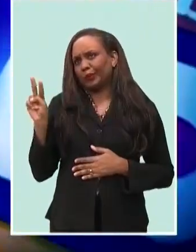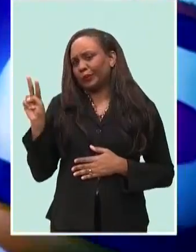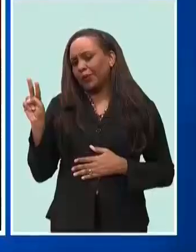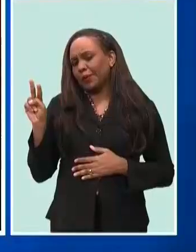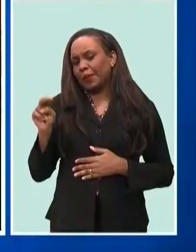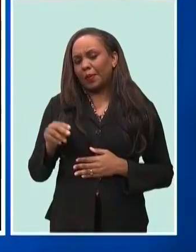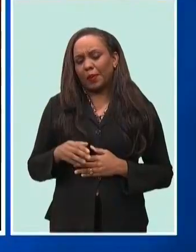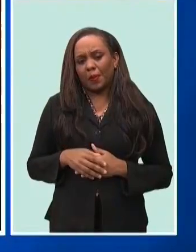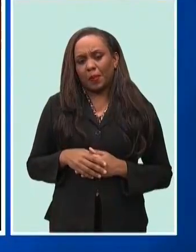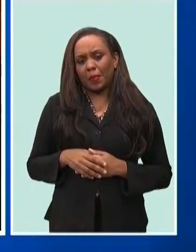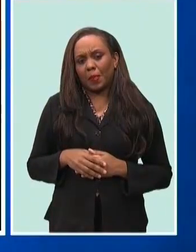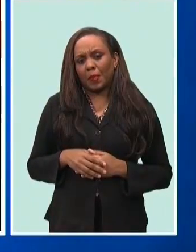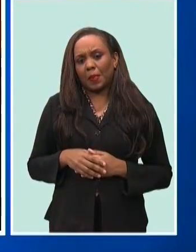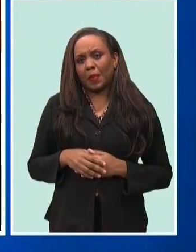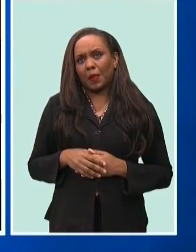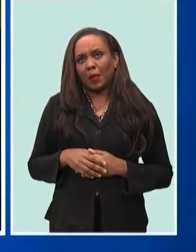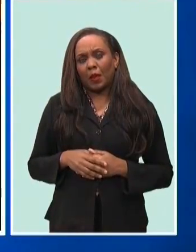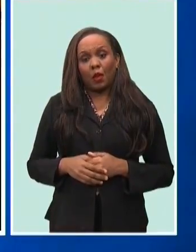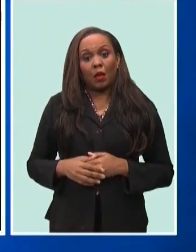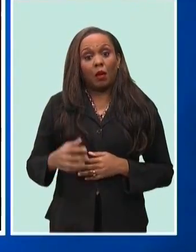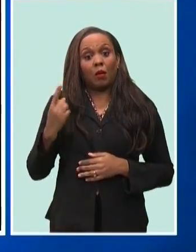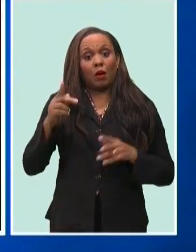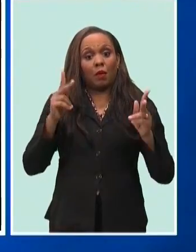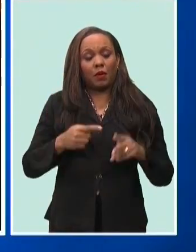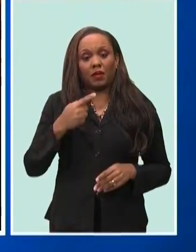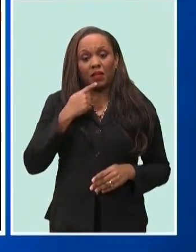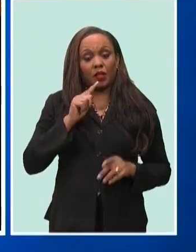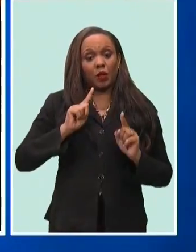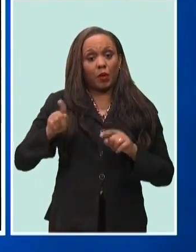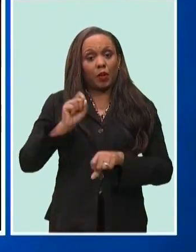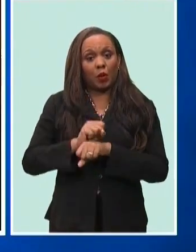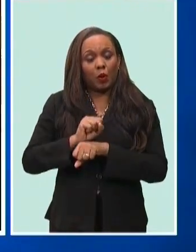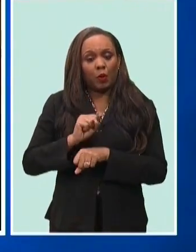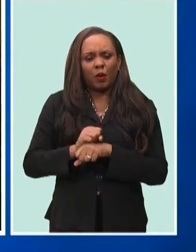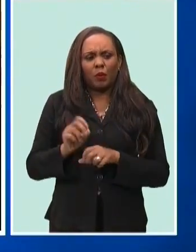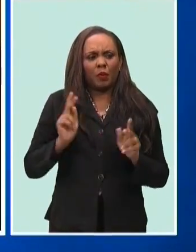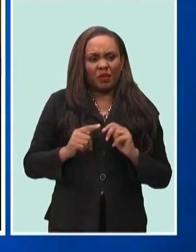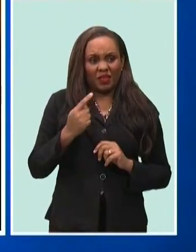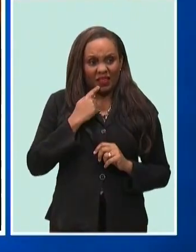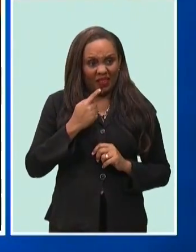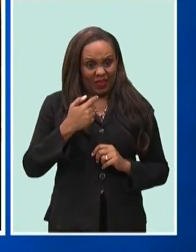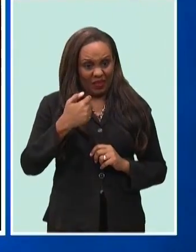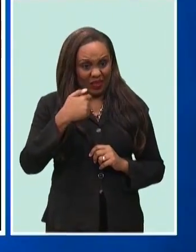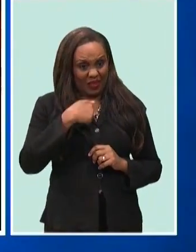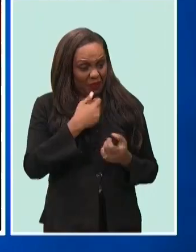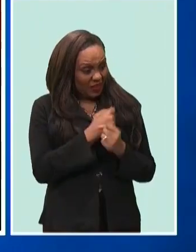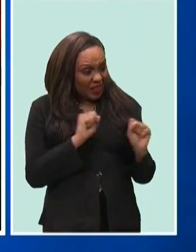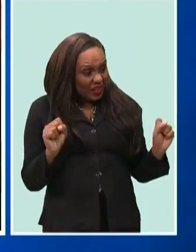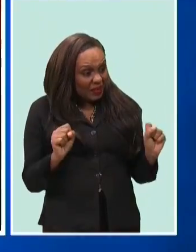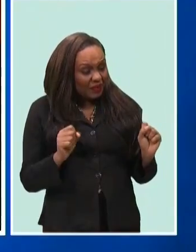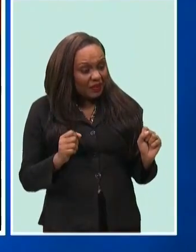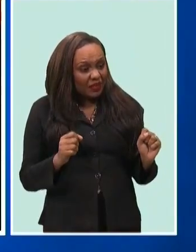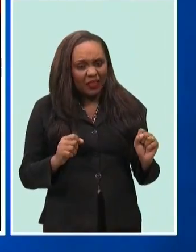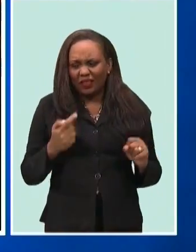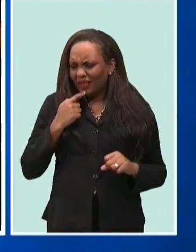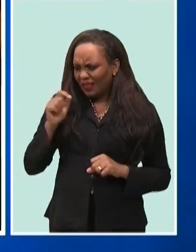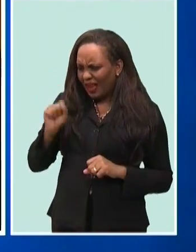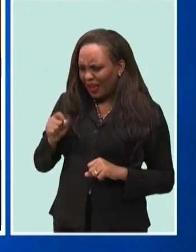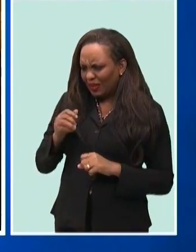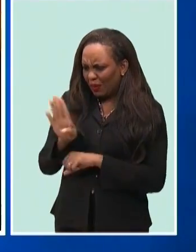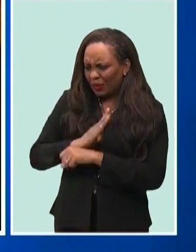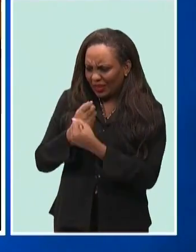reaction. Ashanda Coward says at work, guests were asking about their safety. She says she did her best to reassure them and let them know they are